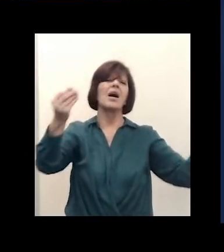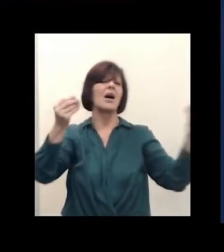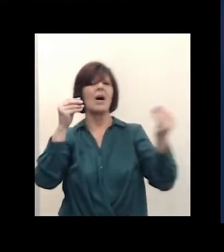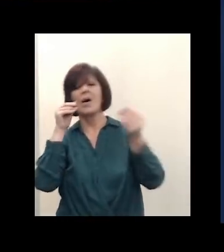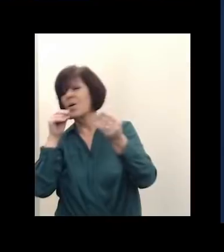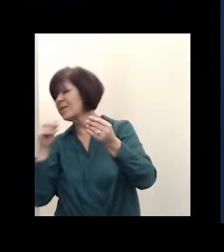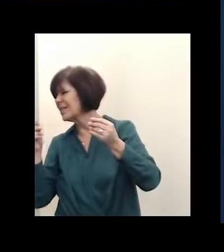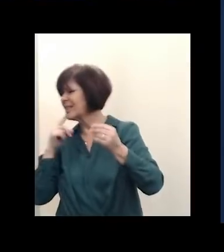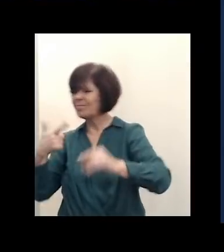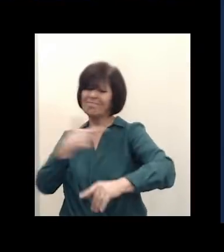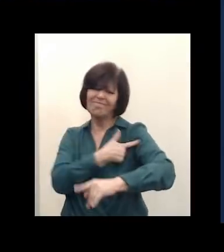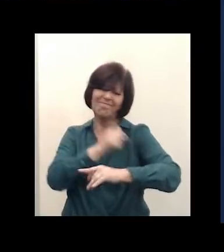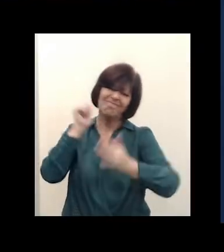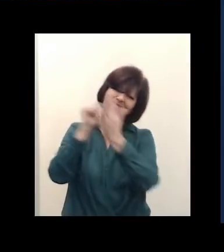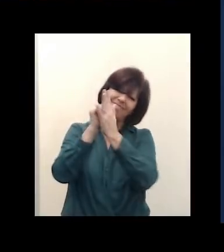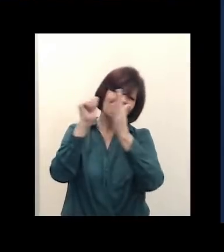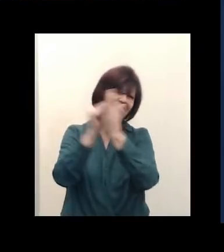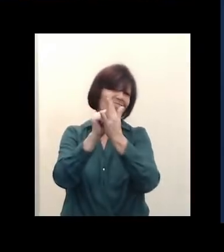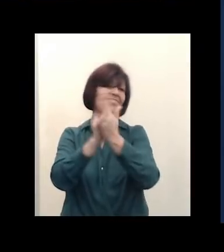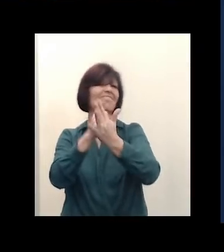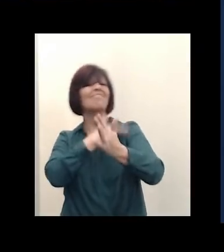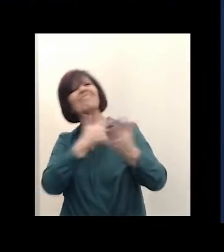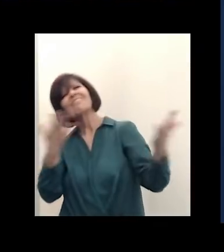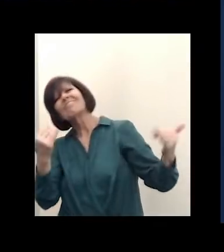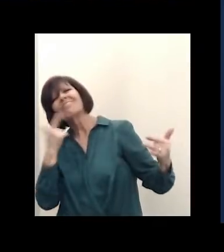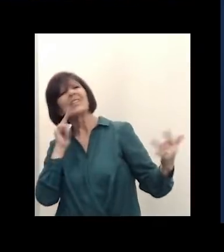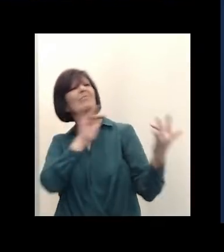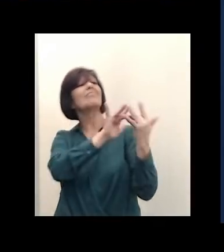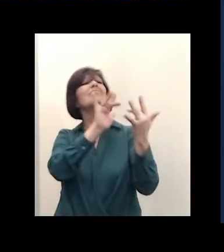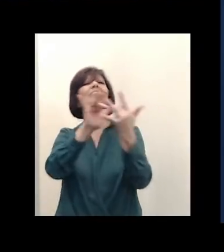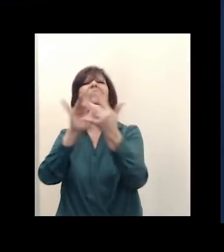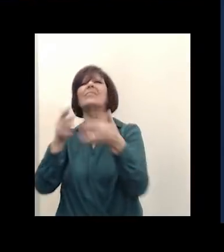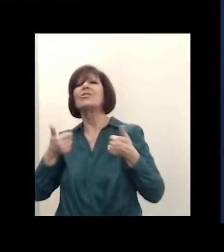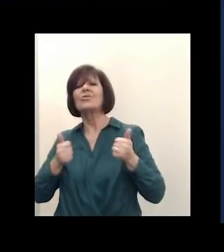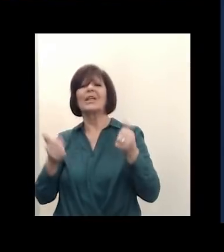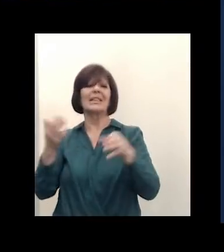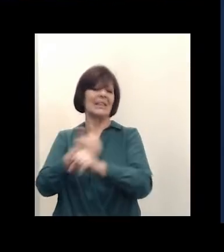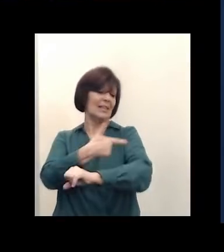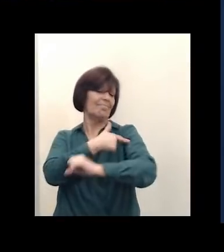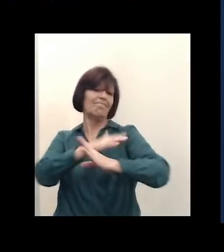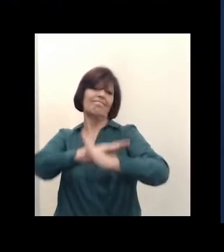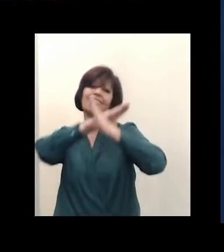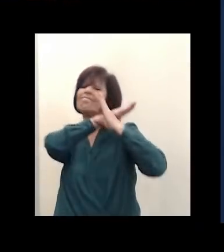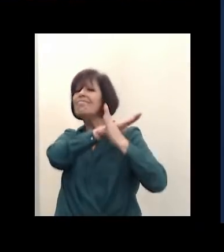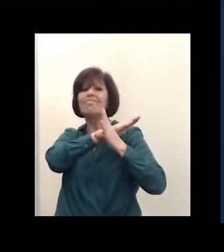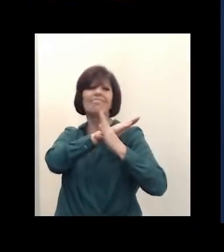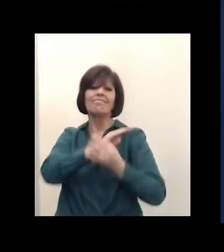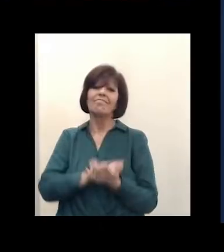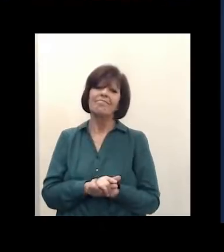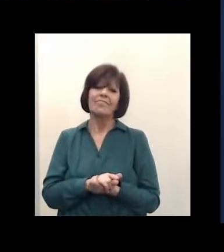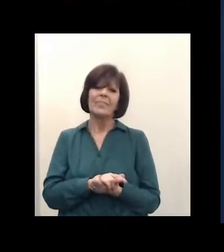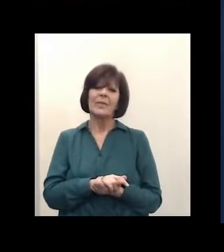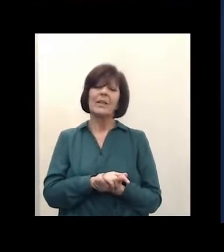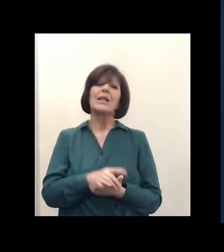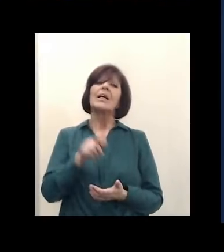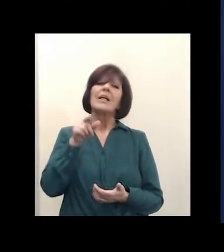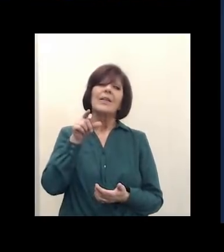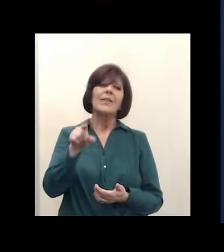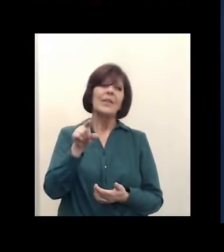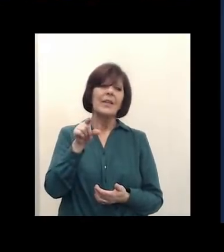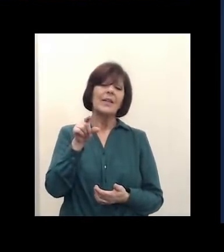They've been knocking on doors. They've been reaching out, looking at, they're a valued source of information in their